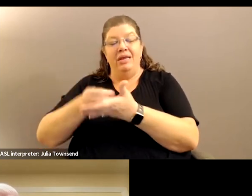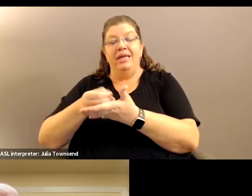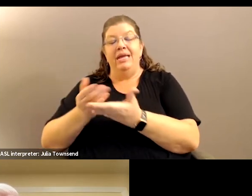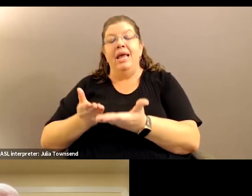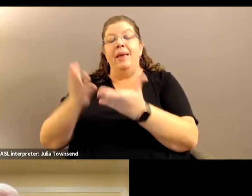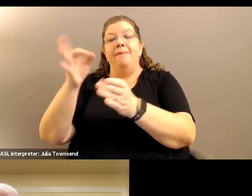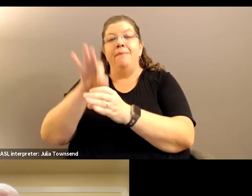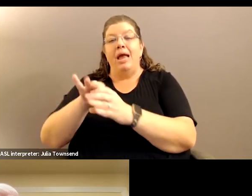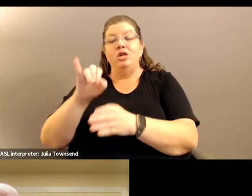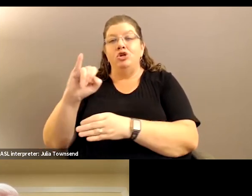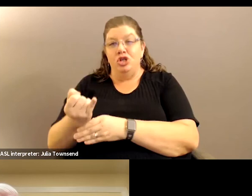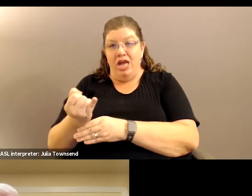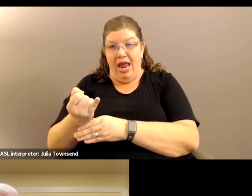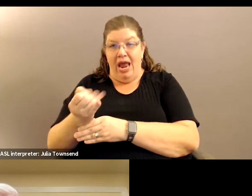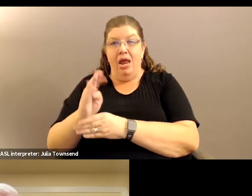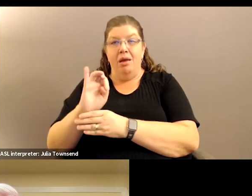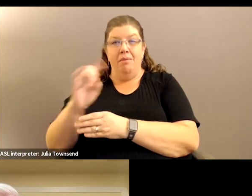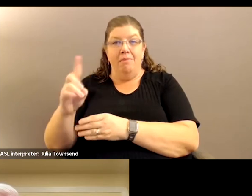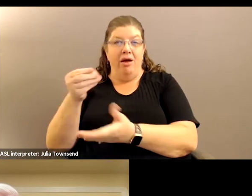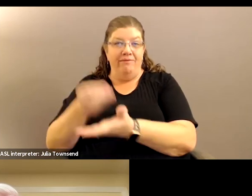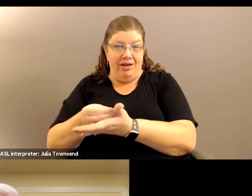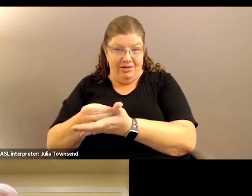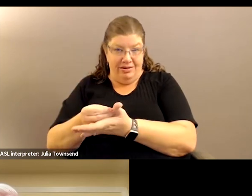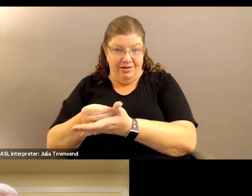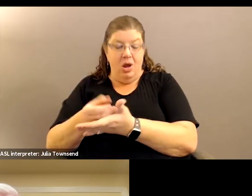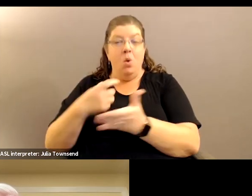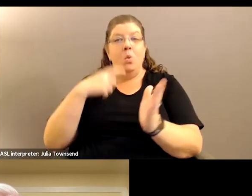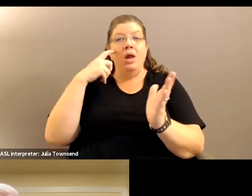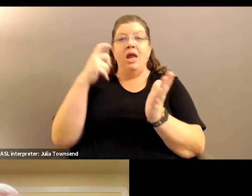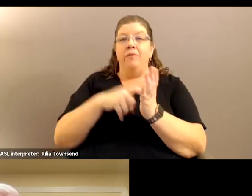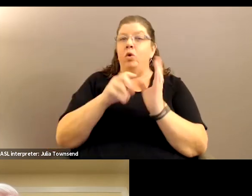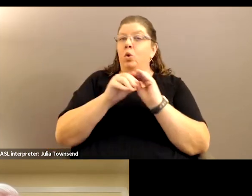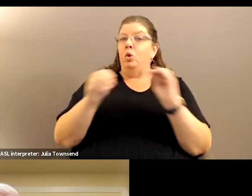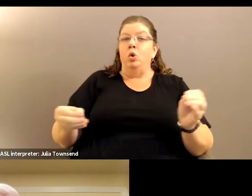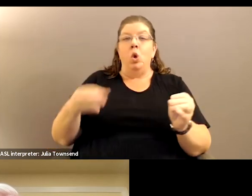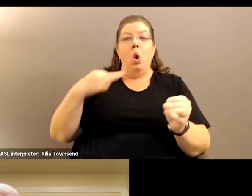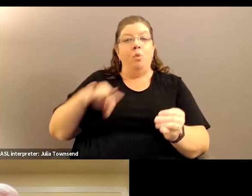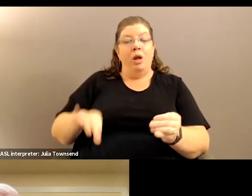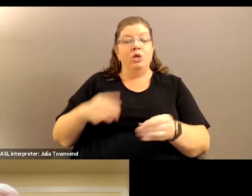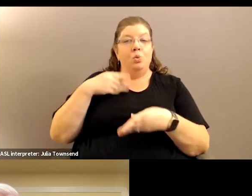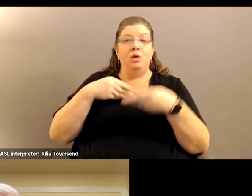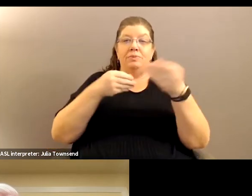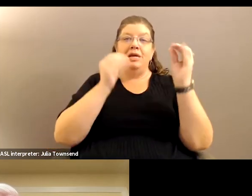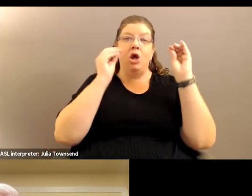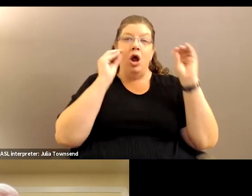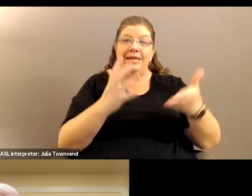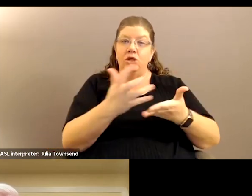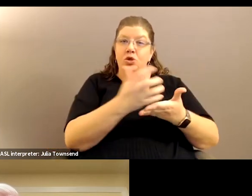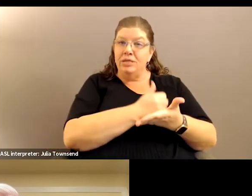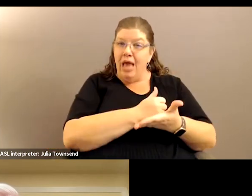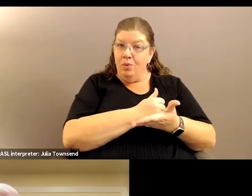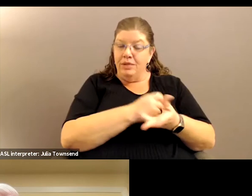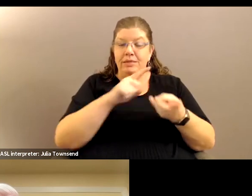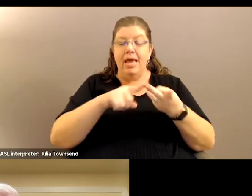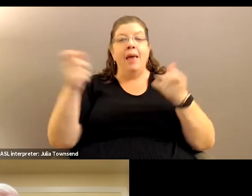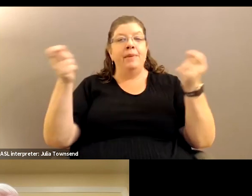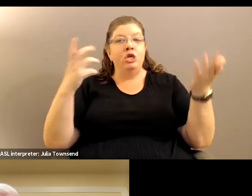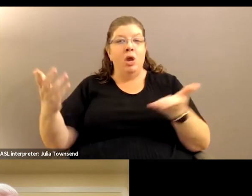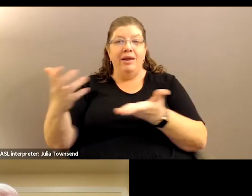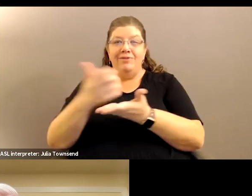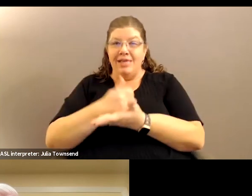2016 bond funds we identified that no proceeds were spent on teacher salaries administrative